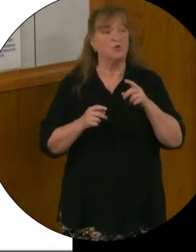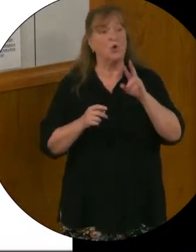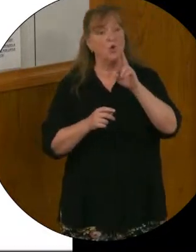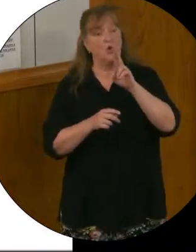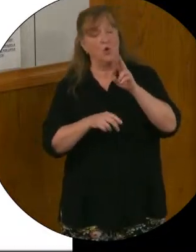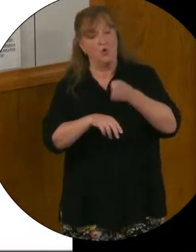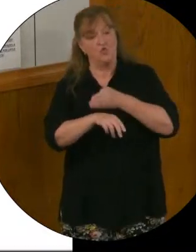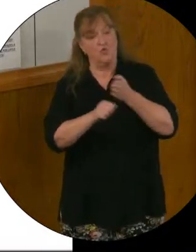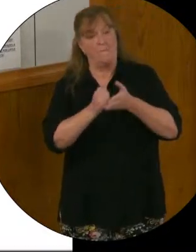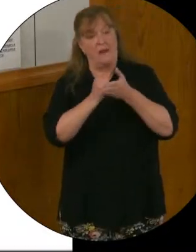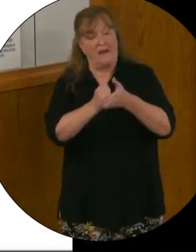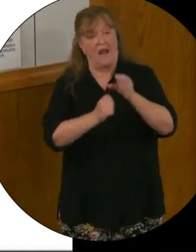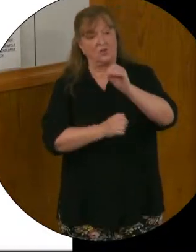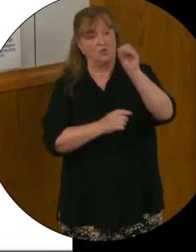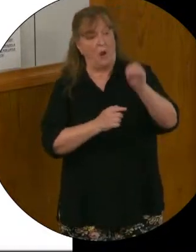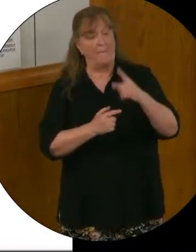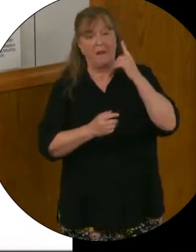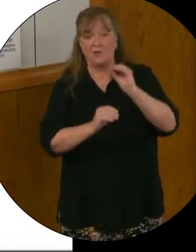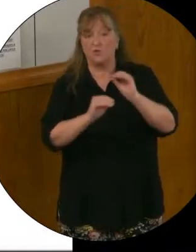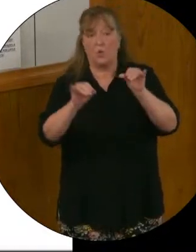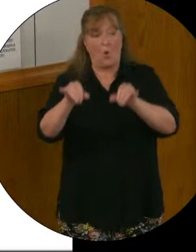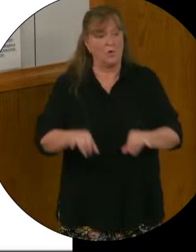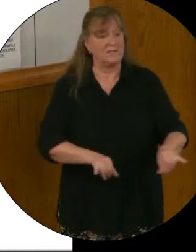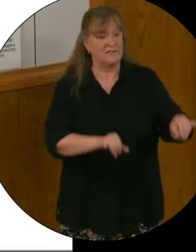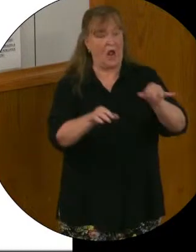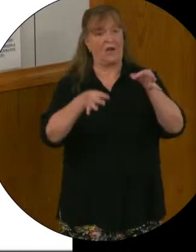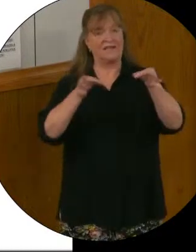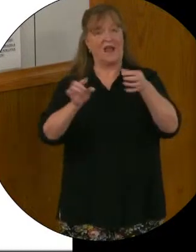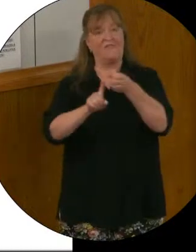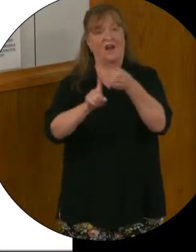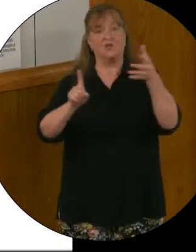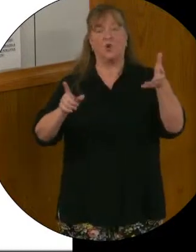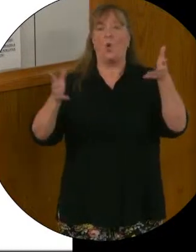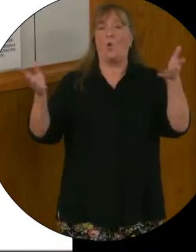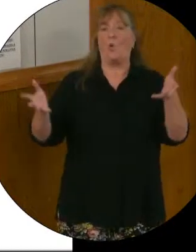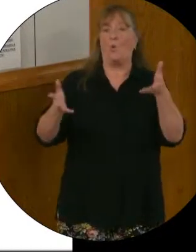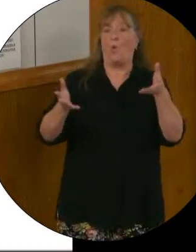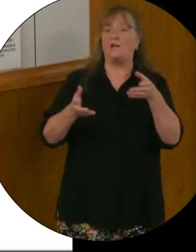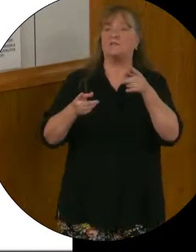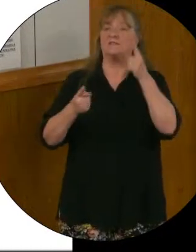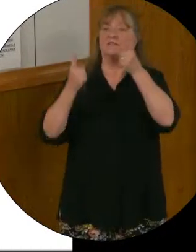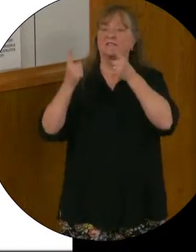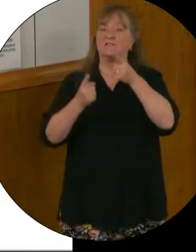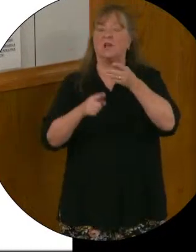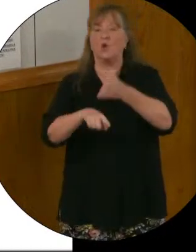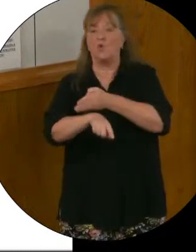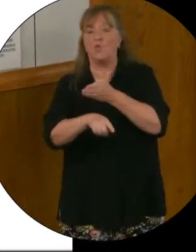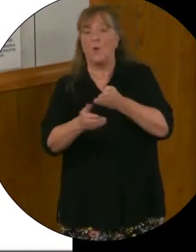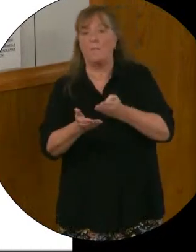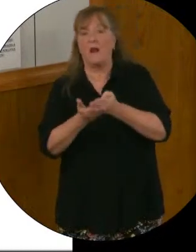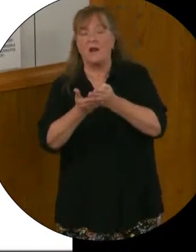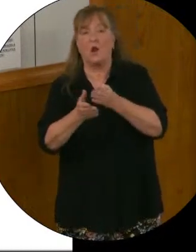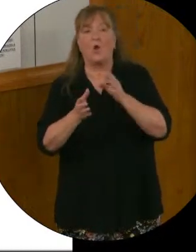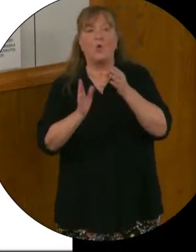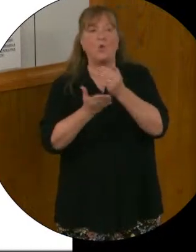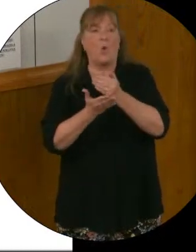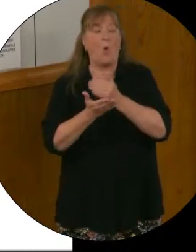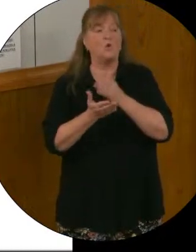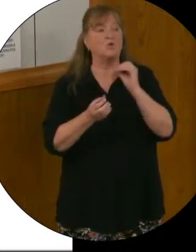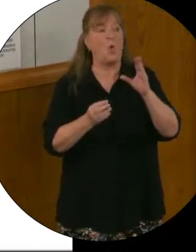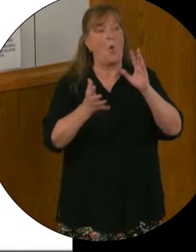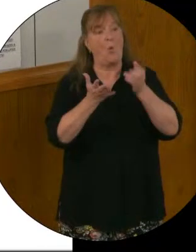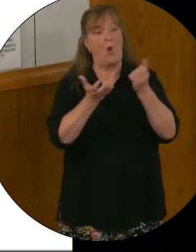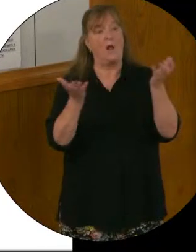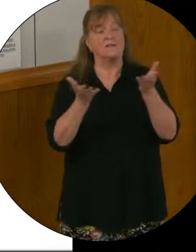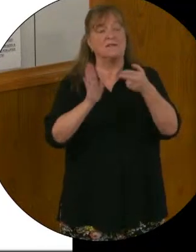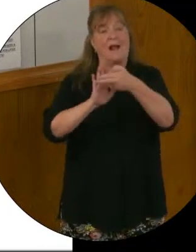remediation rates because, again, there's no standard definition of what makes a remedial course or what's classified as a